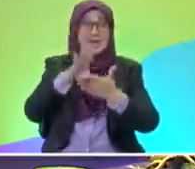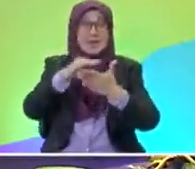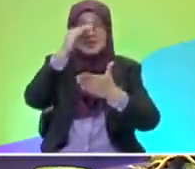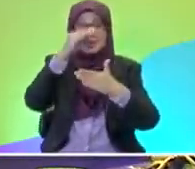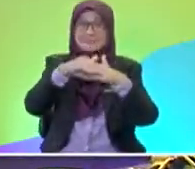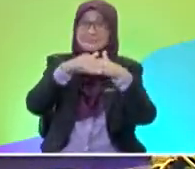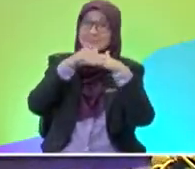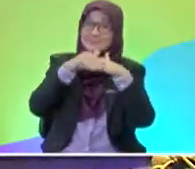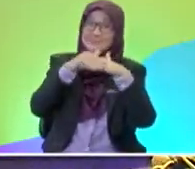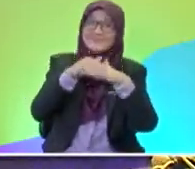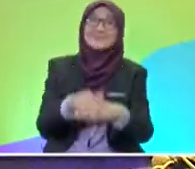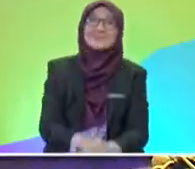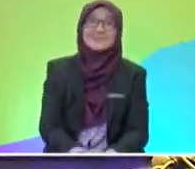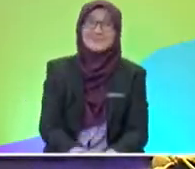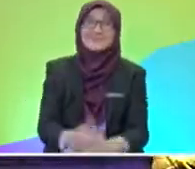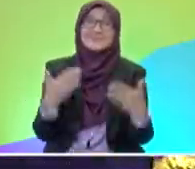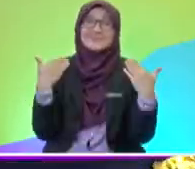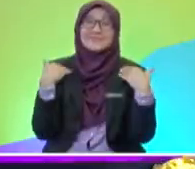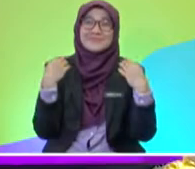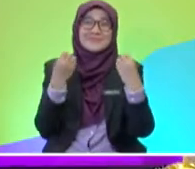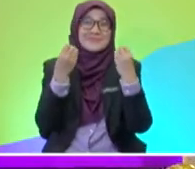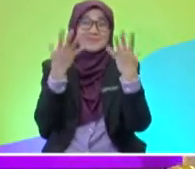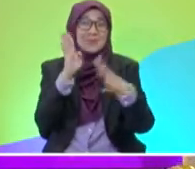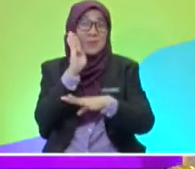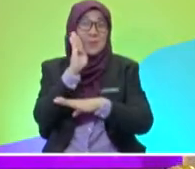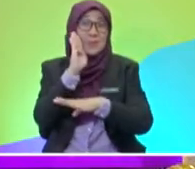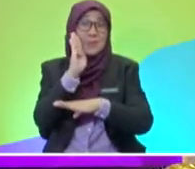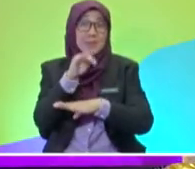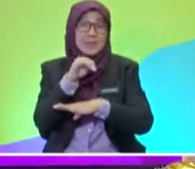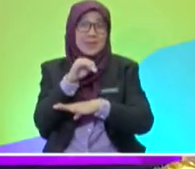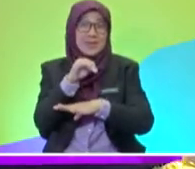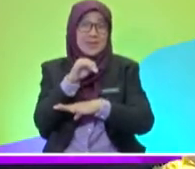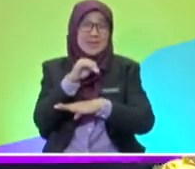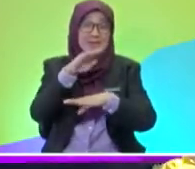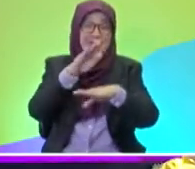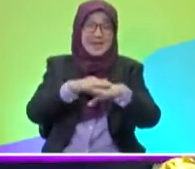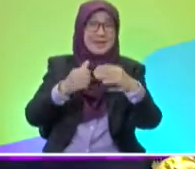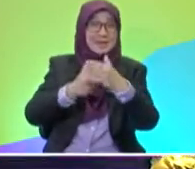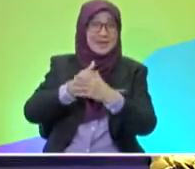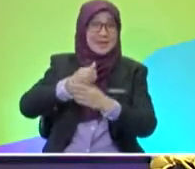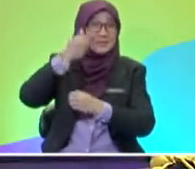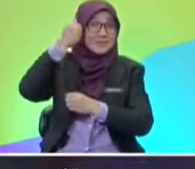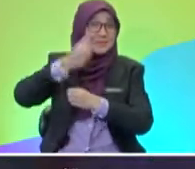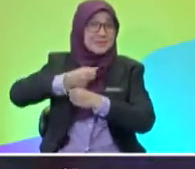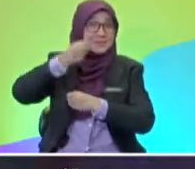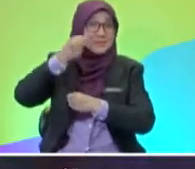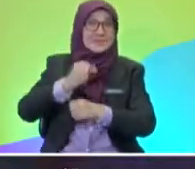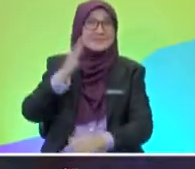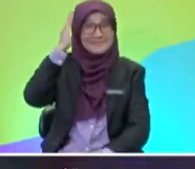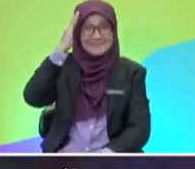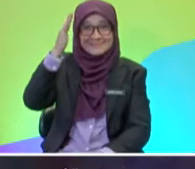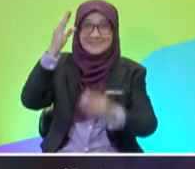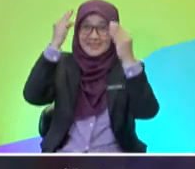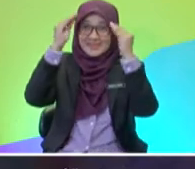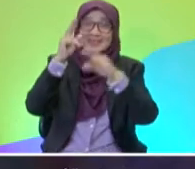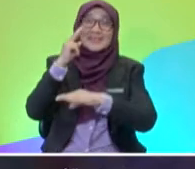So, I'm seeing a lot of bees here on this umbrella. What is going on? So let's ask our teacher. Hello, Teacher Rahma. Hello,